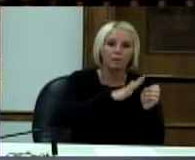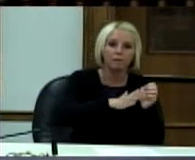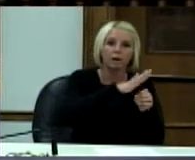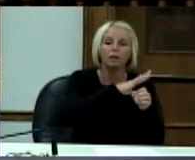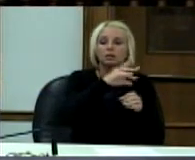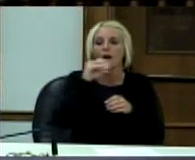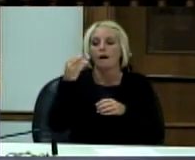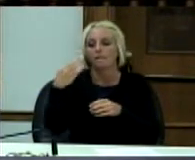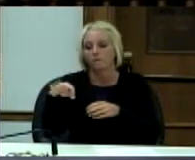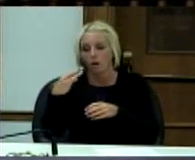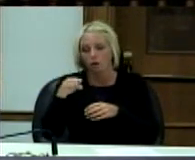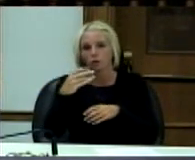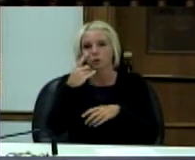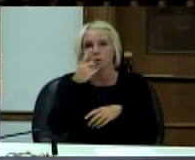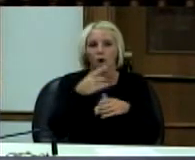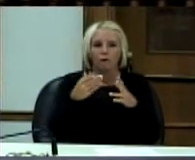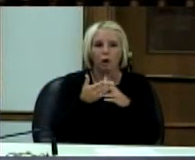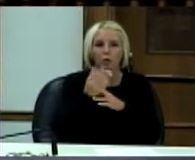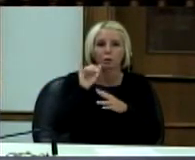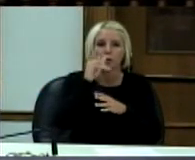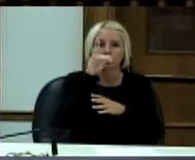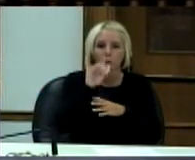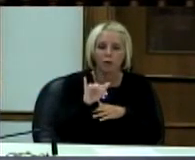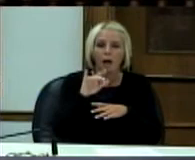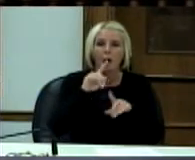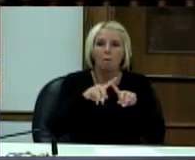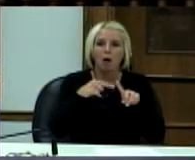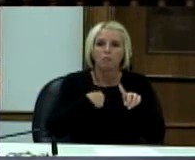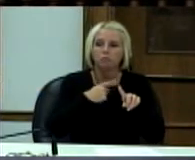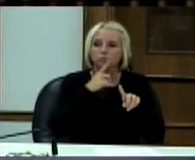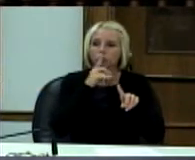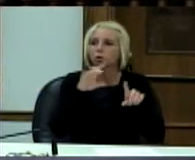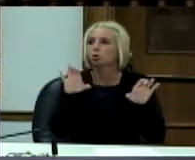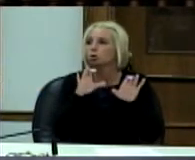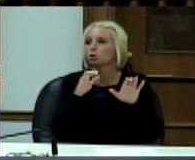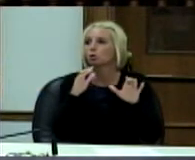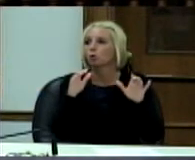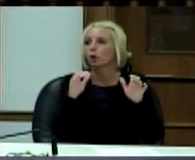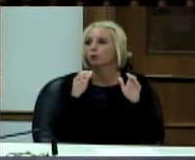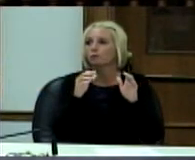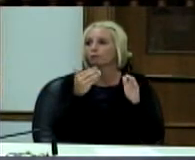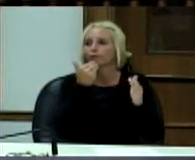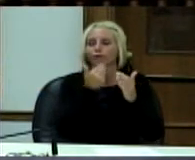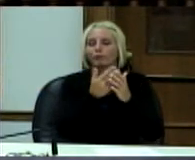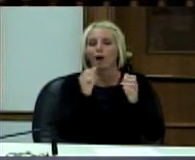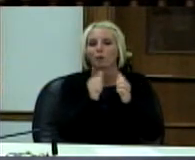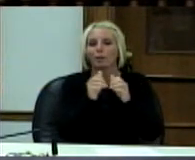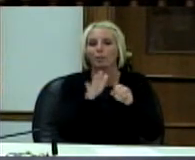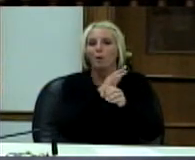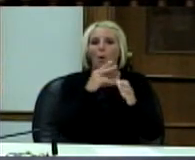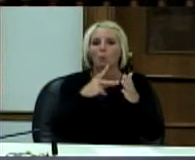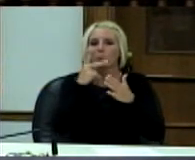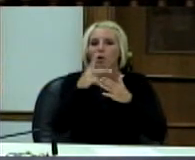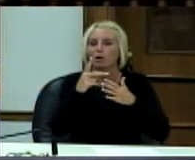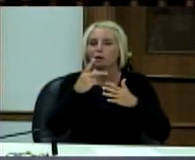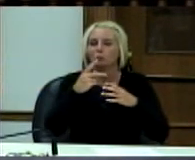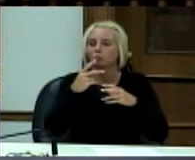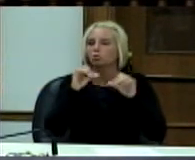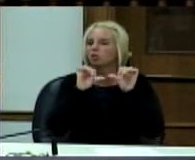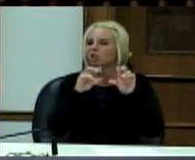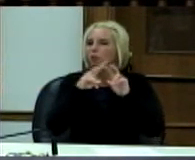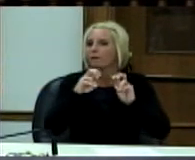so good. It's only been about halfway through the month of July, but I'm sure she's doing very well with this whole program. So we'll continue to evaluate and make sure